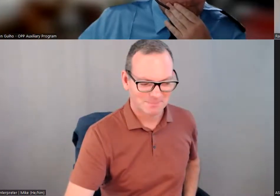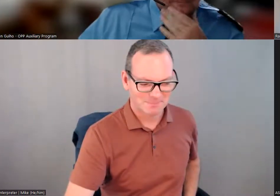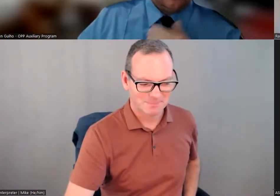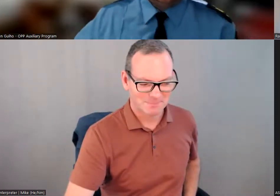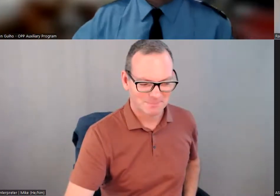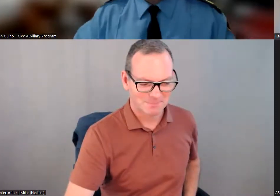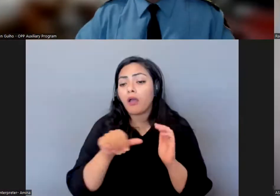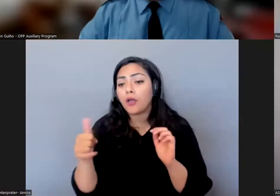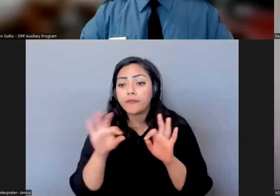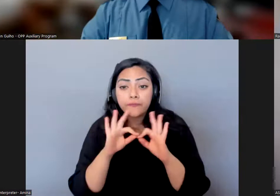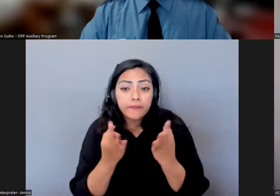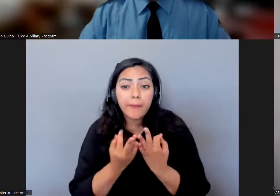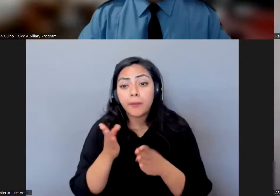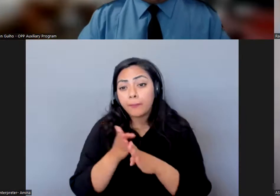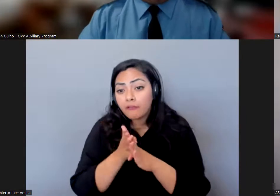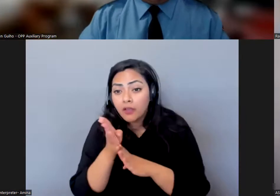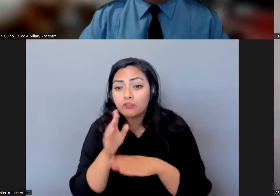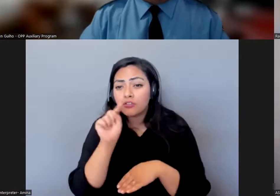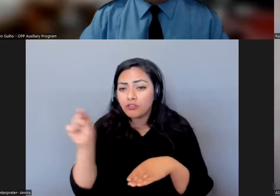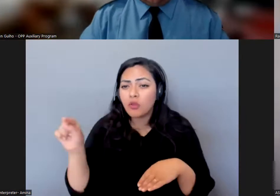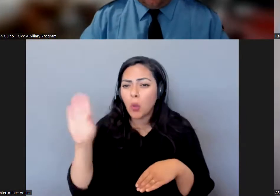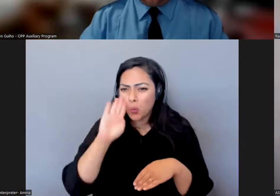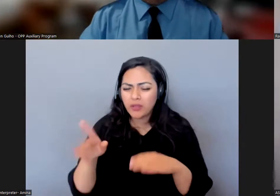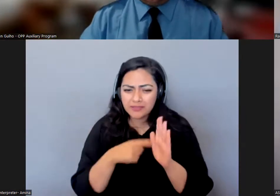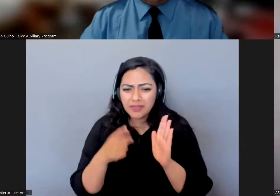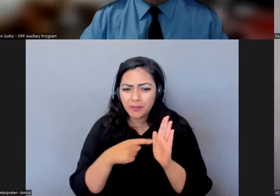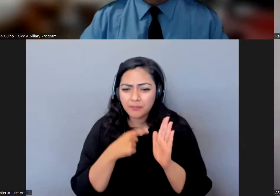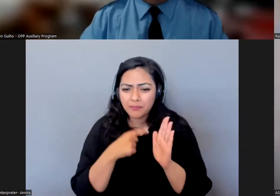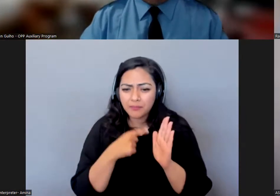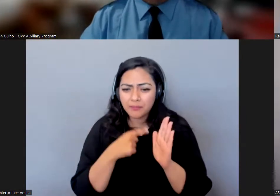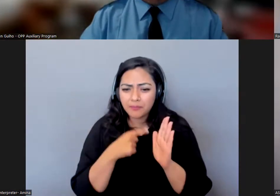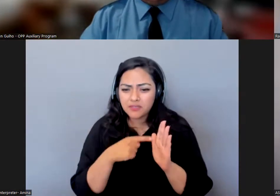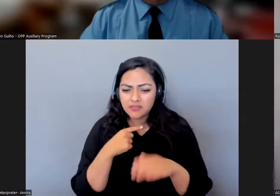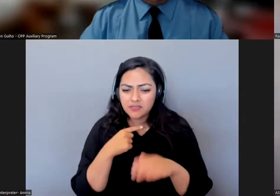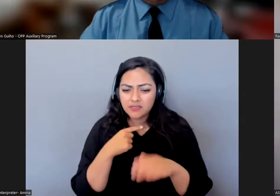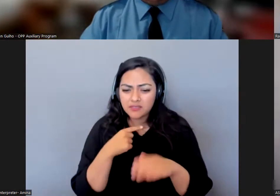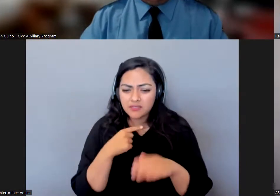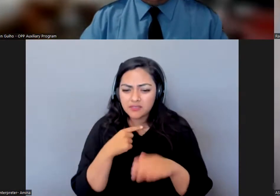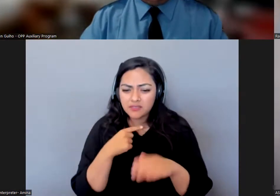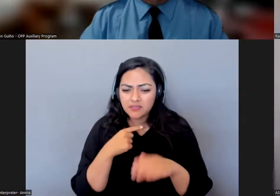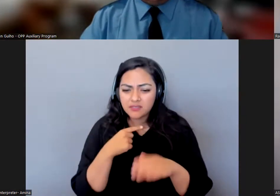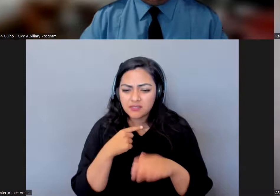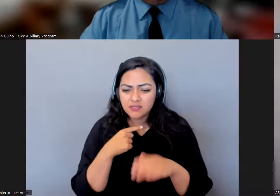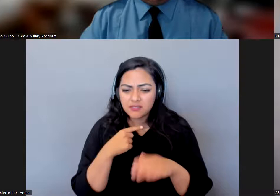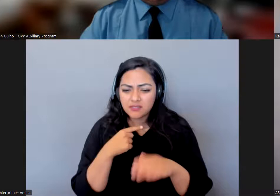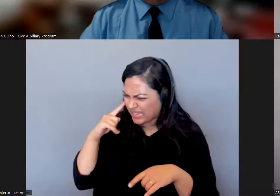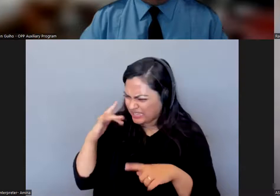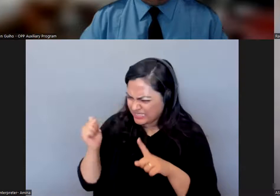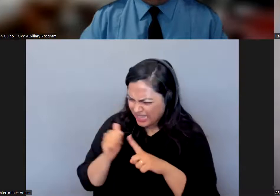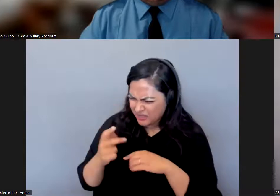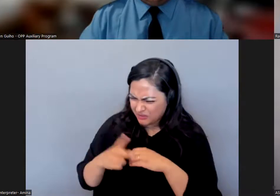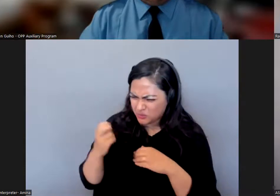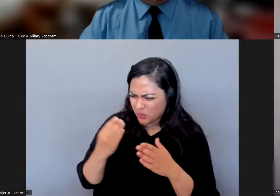maybe make a comment about, you know, how could you get duped by that? Maybe just reminding people that these people are professionals,